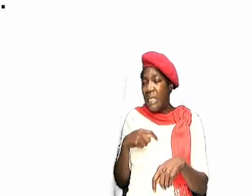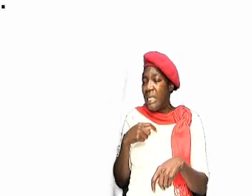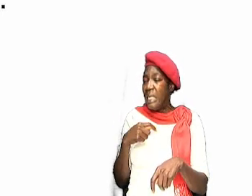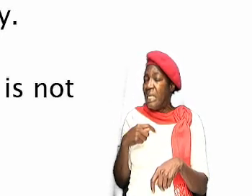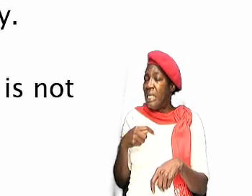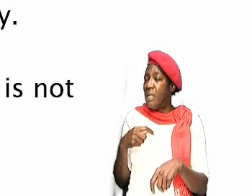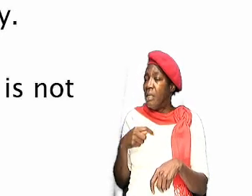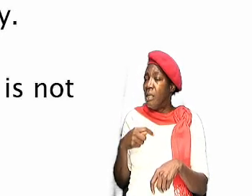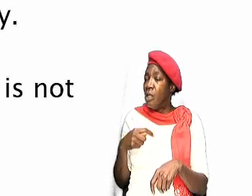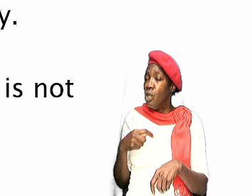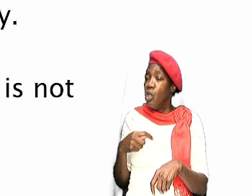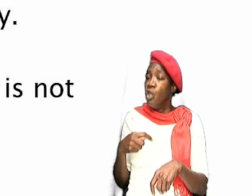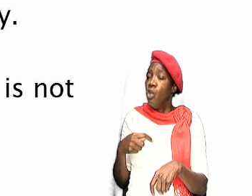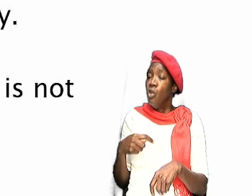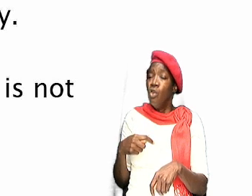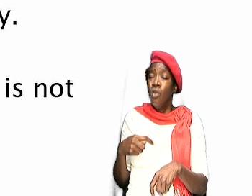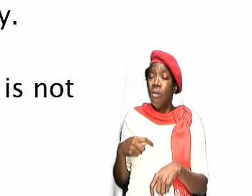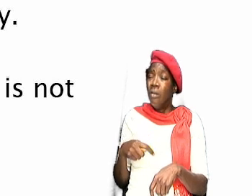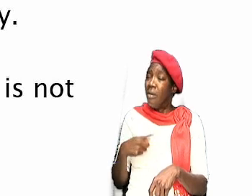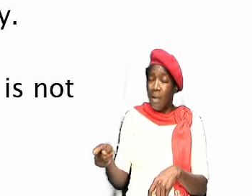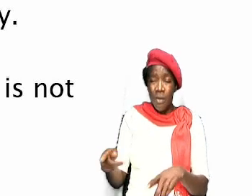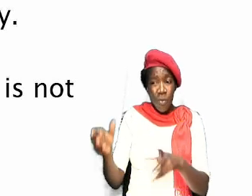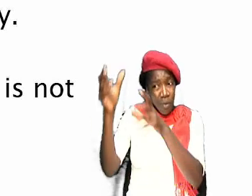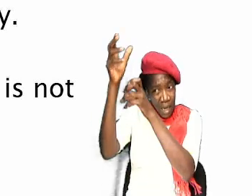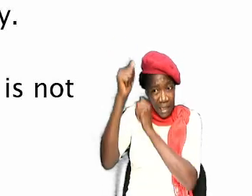tried to justify his disobedience